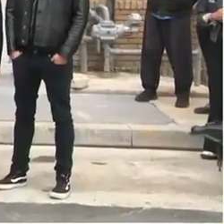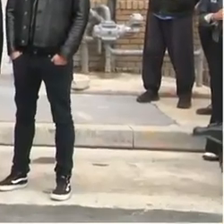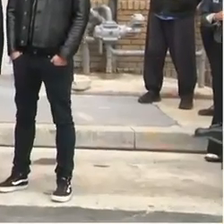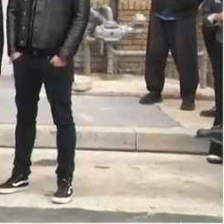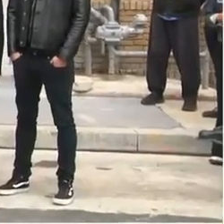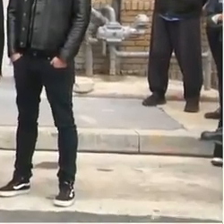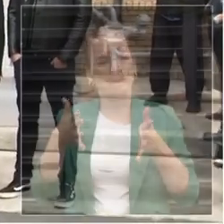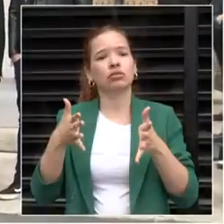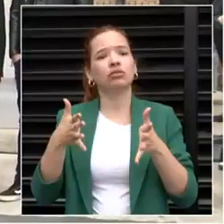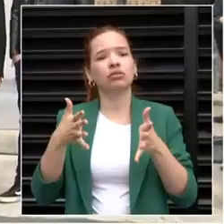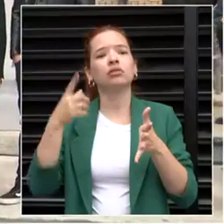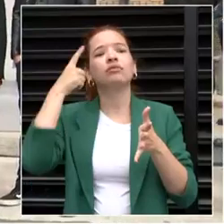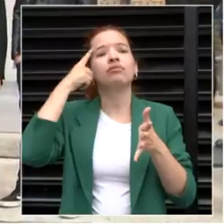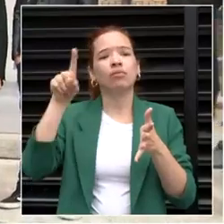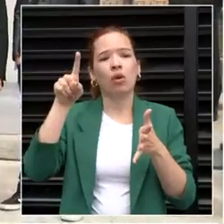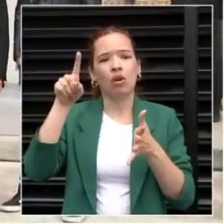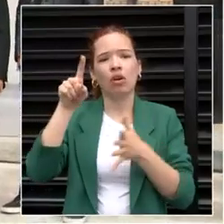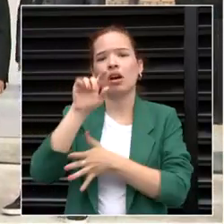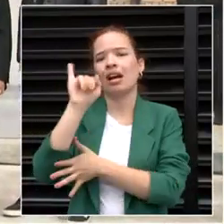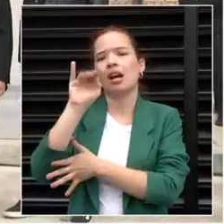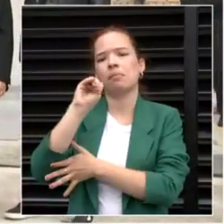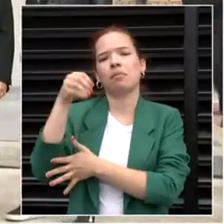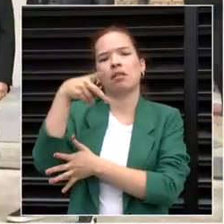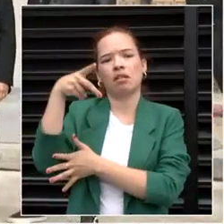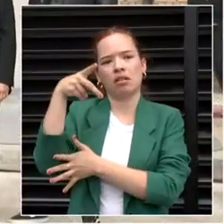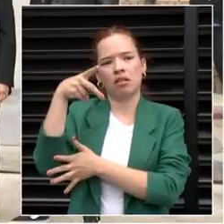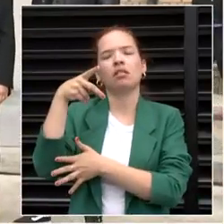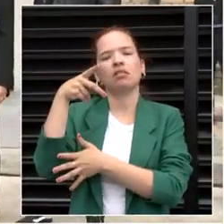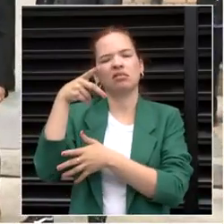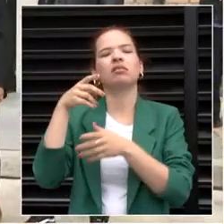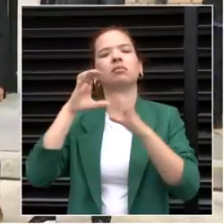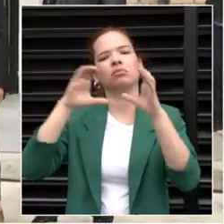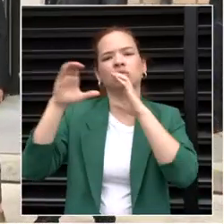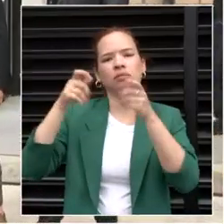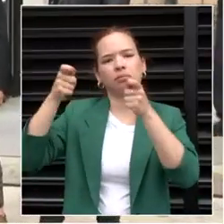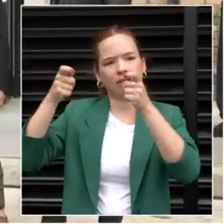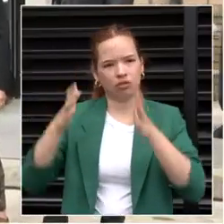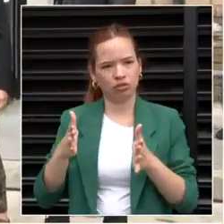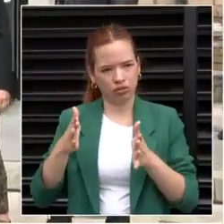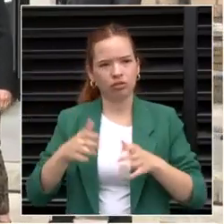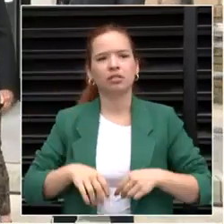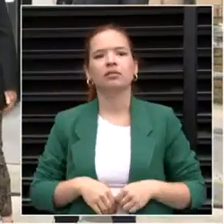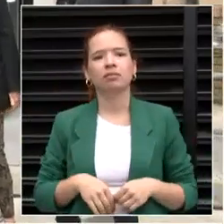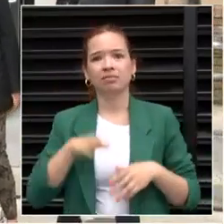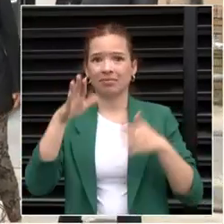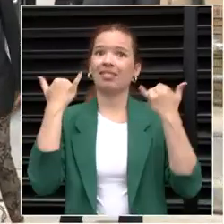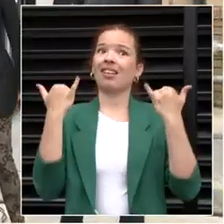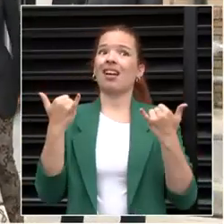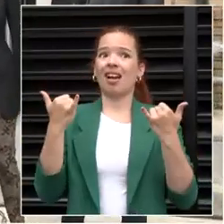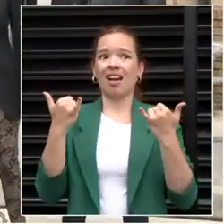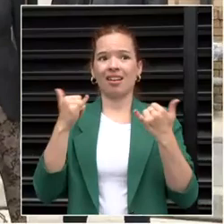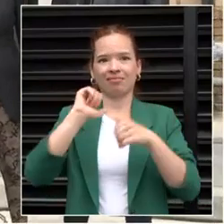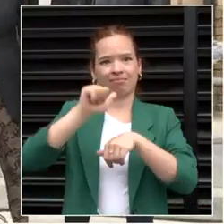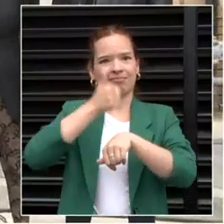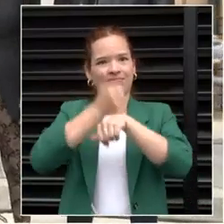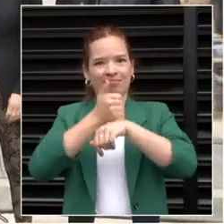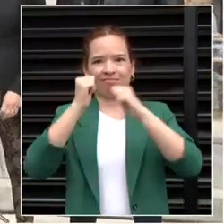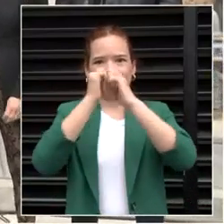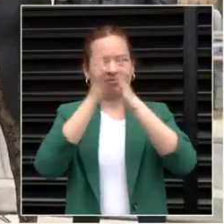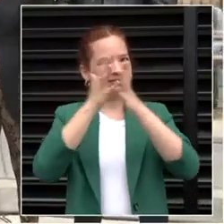here to open this incredible structure, the Atlantis, which is, okay, you can clap.